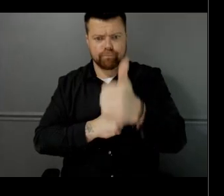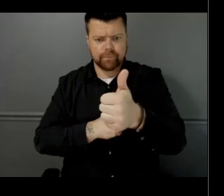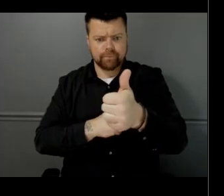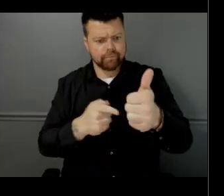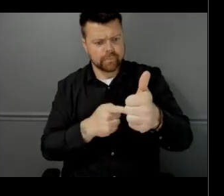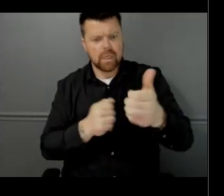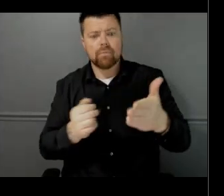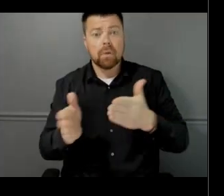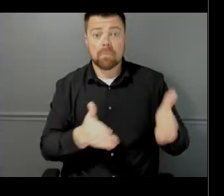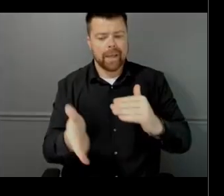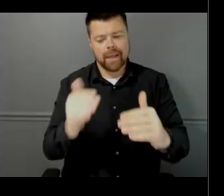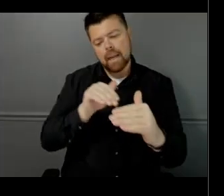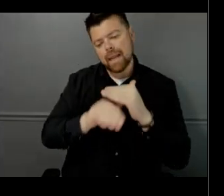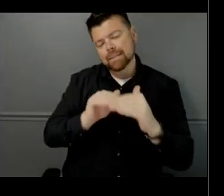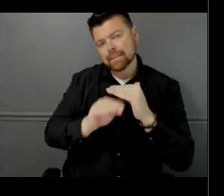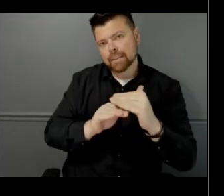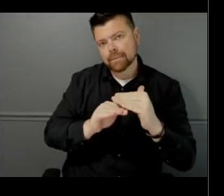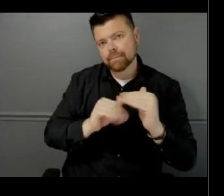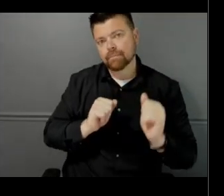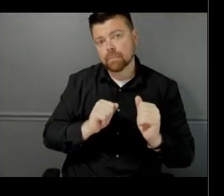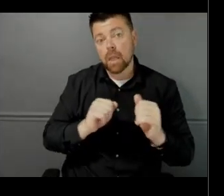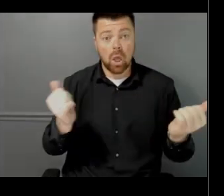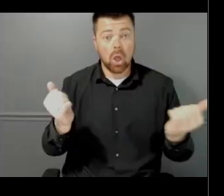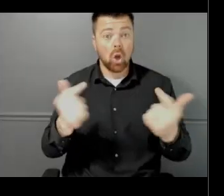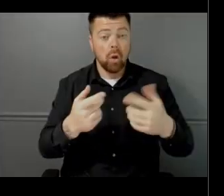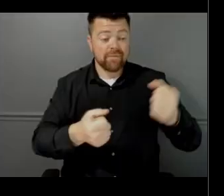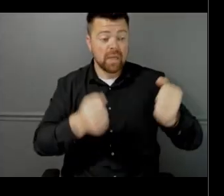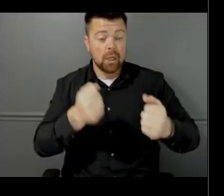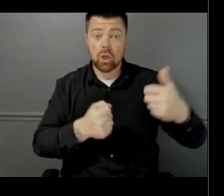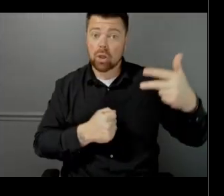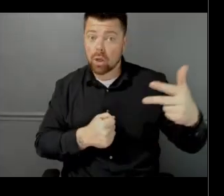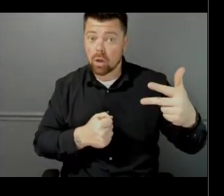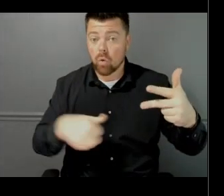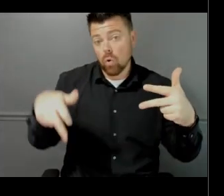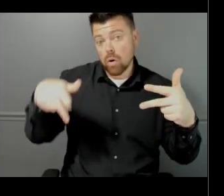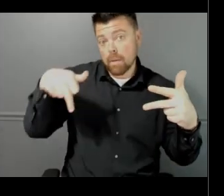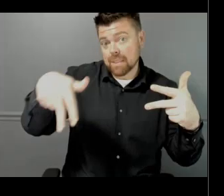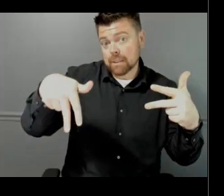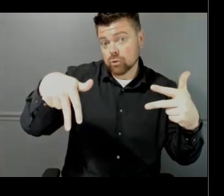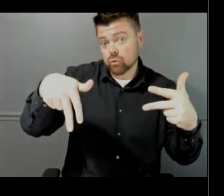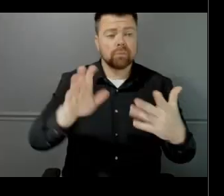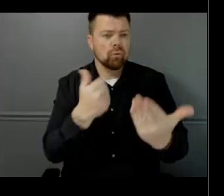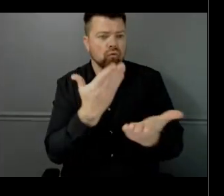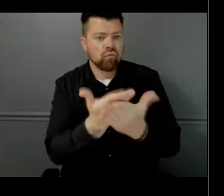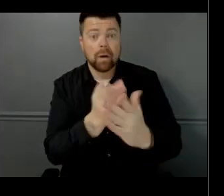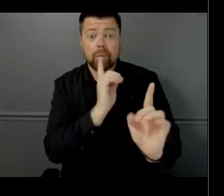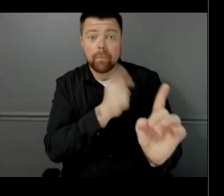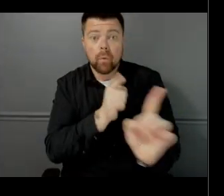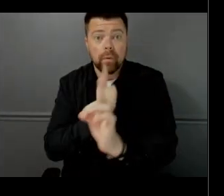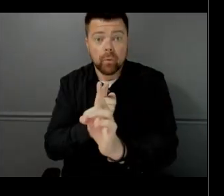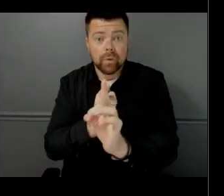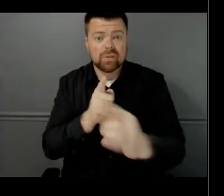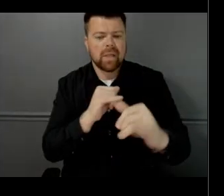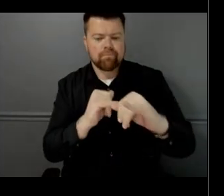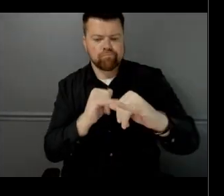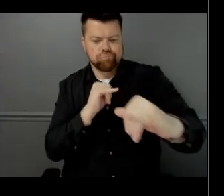entrance and all vehicular pedestrian arrival points within 50 feet.